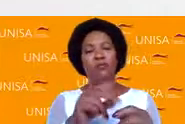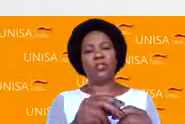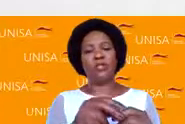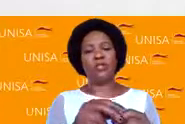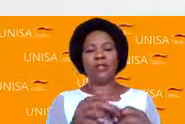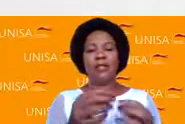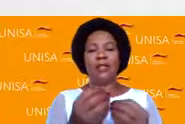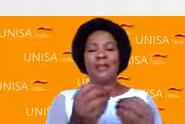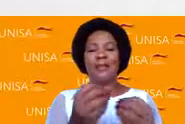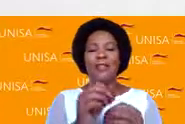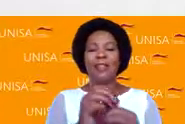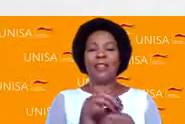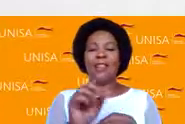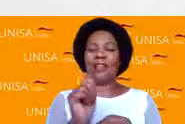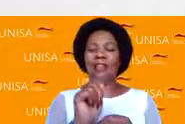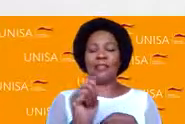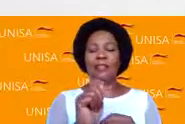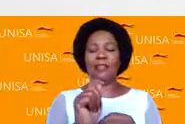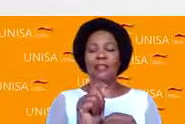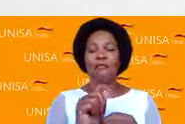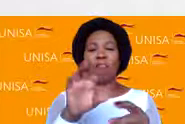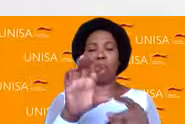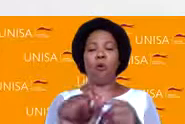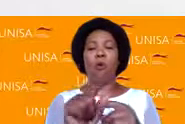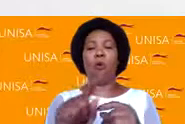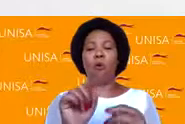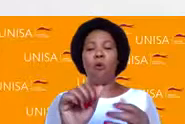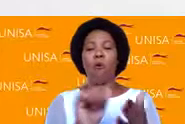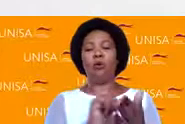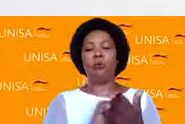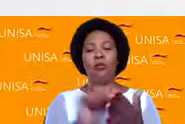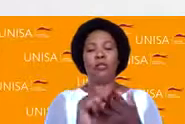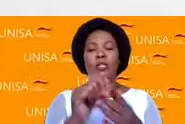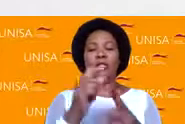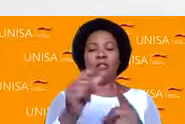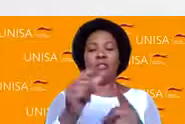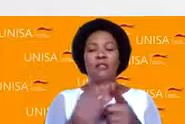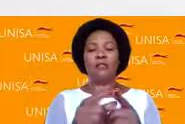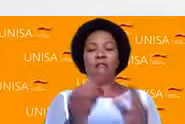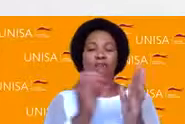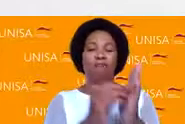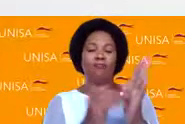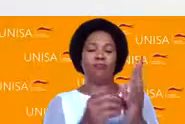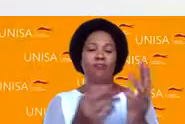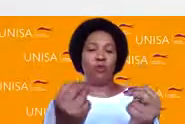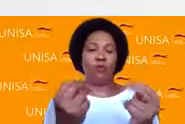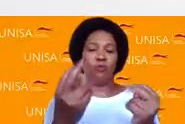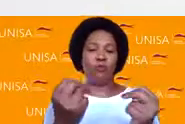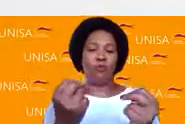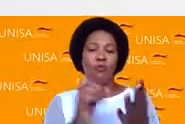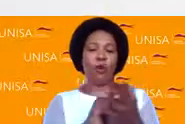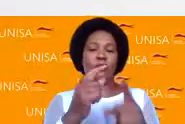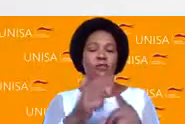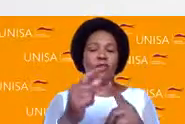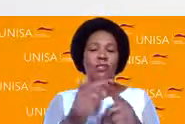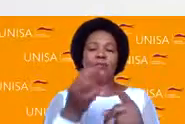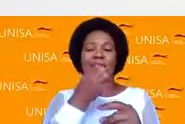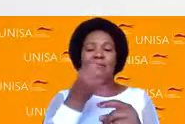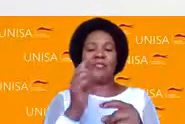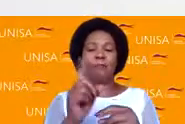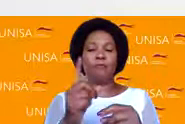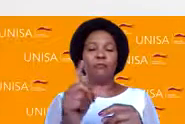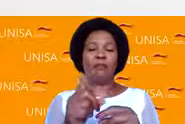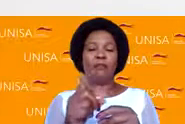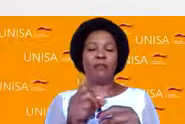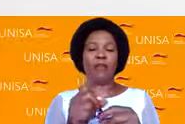changed. So then they go and they insert the old password again with the new one that they want to create, and then it says that it's